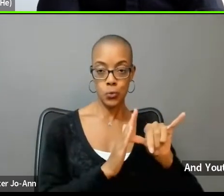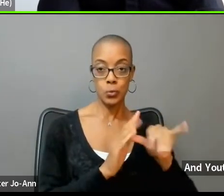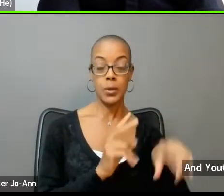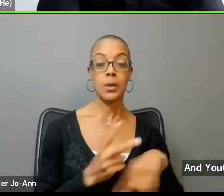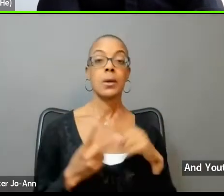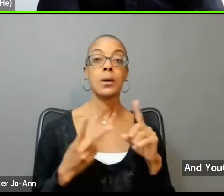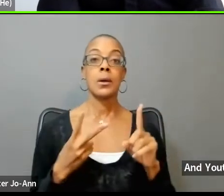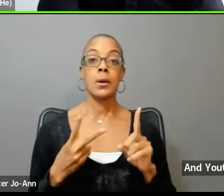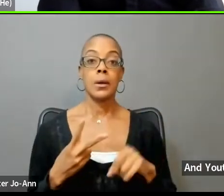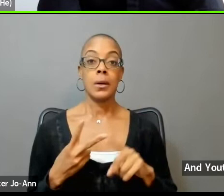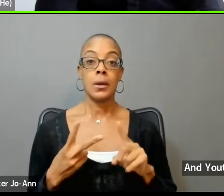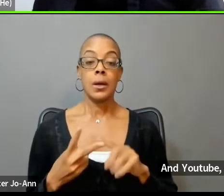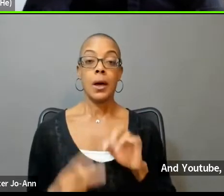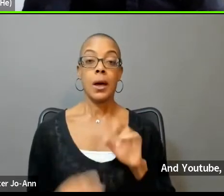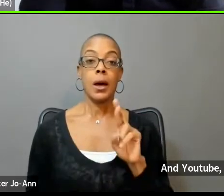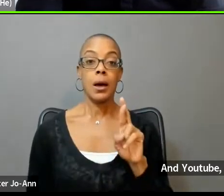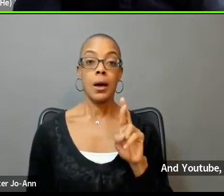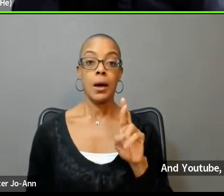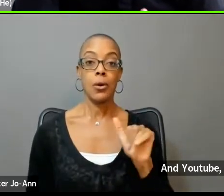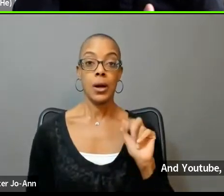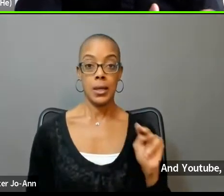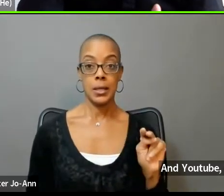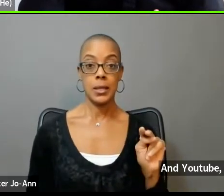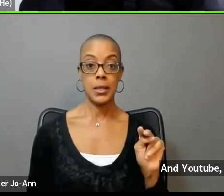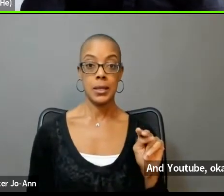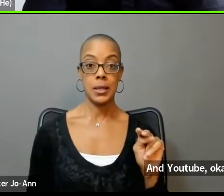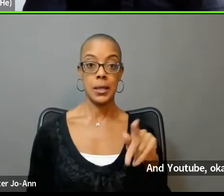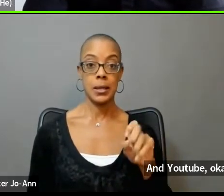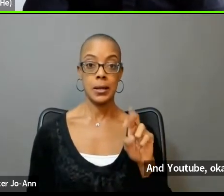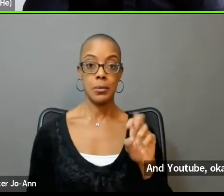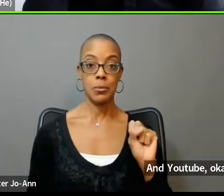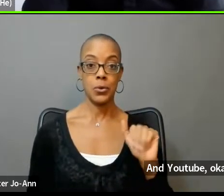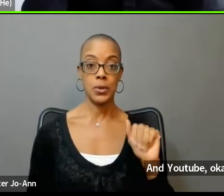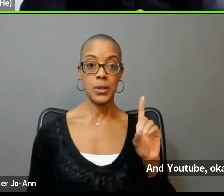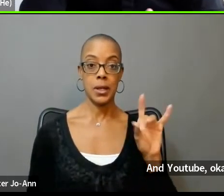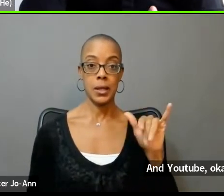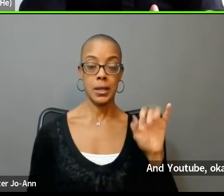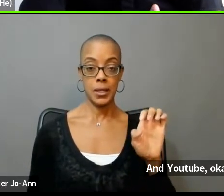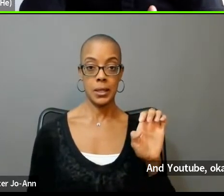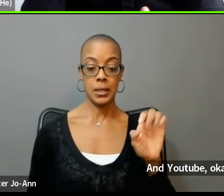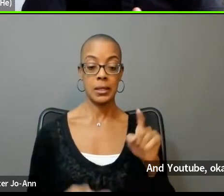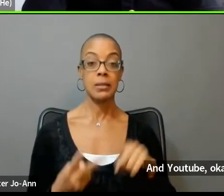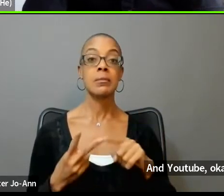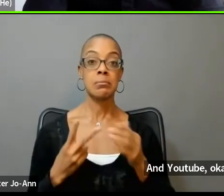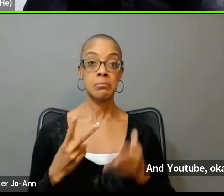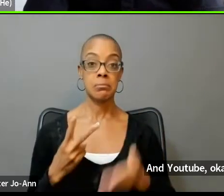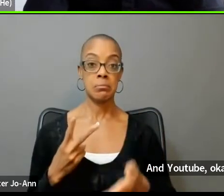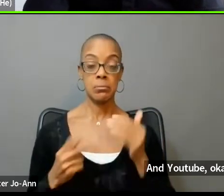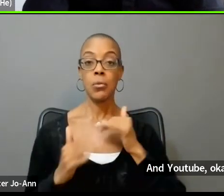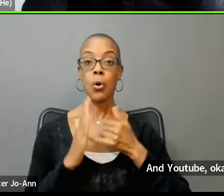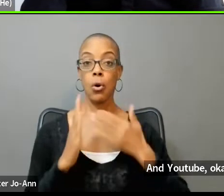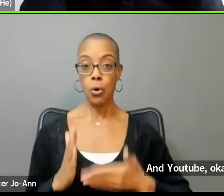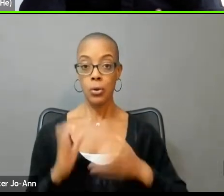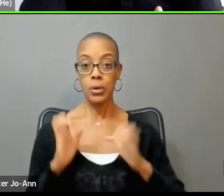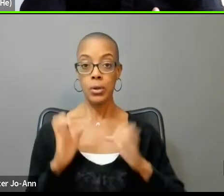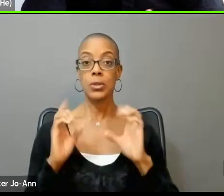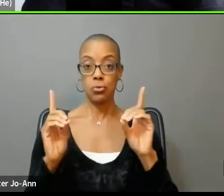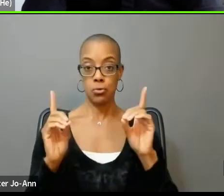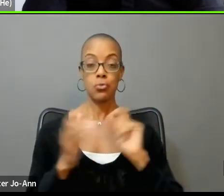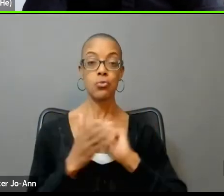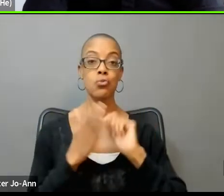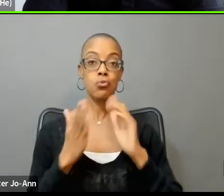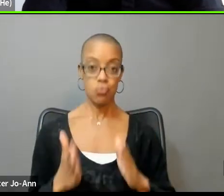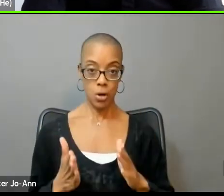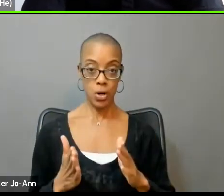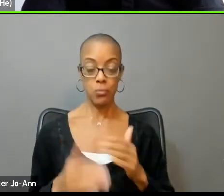is Ryan Persadie. Ryan Persadie is an artist, educator, and writer based